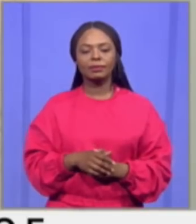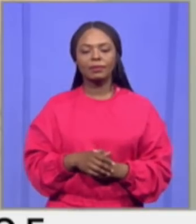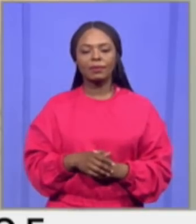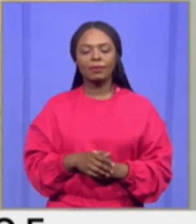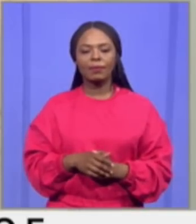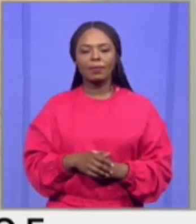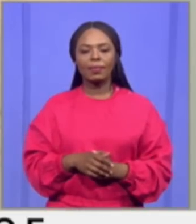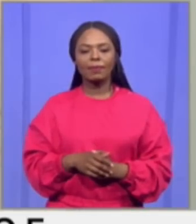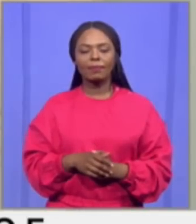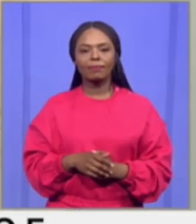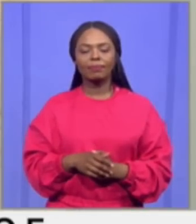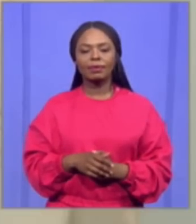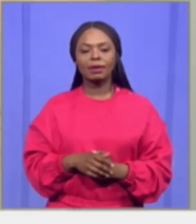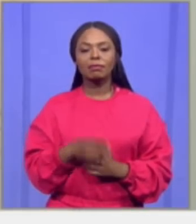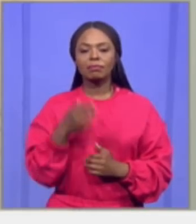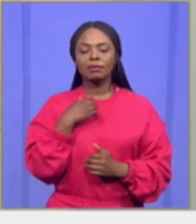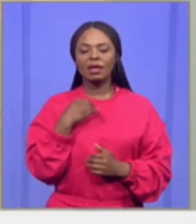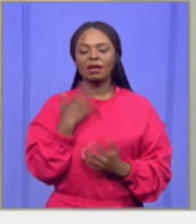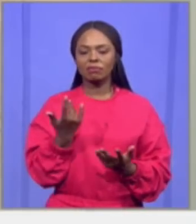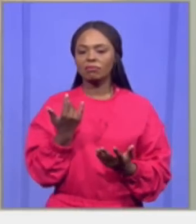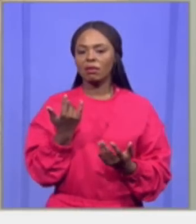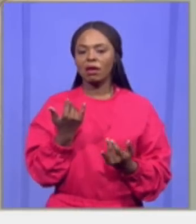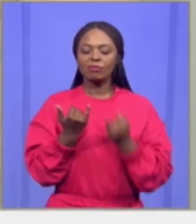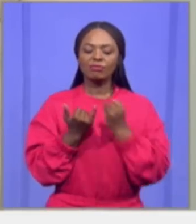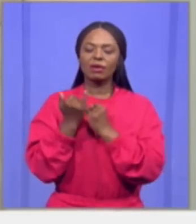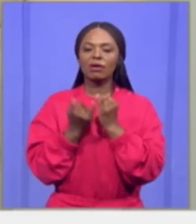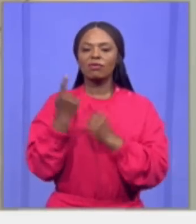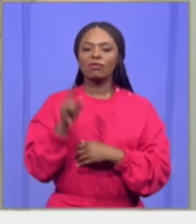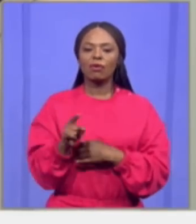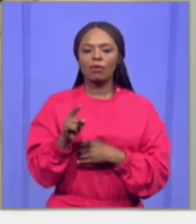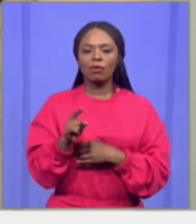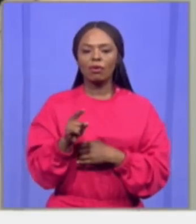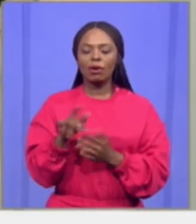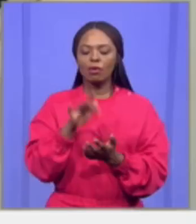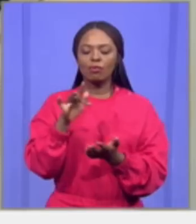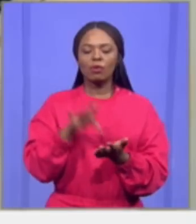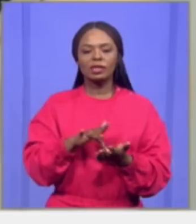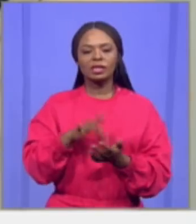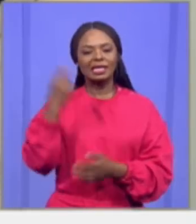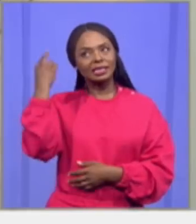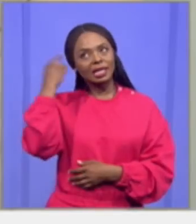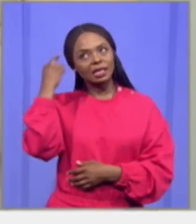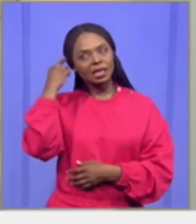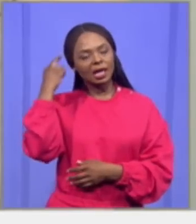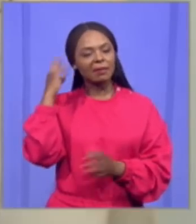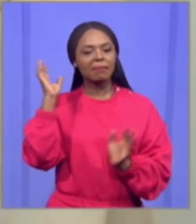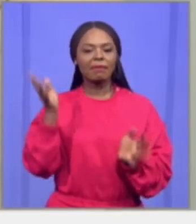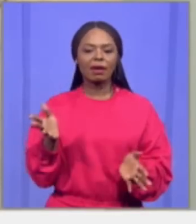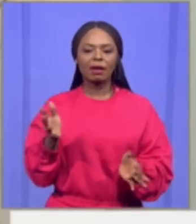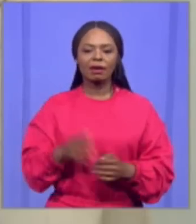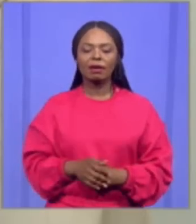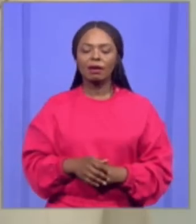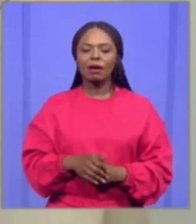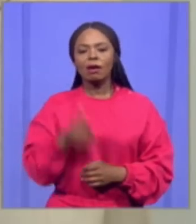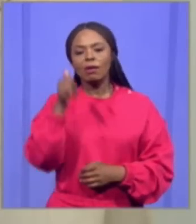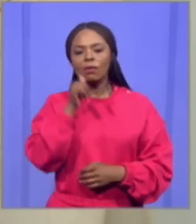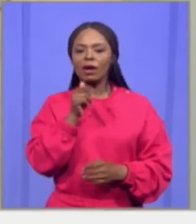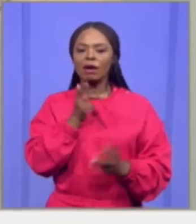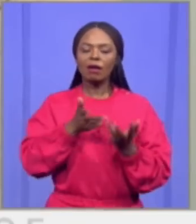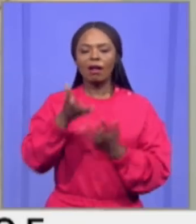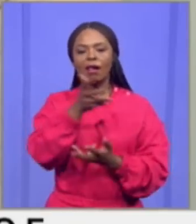Originally I was campaigning for the position of secretary. Then in the horse trading and interaction with